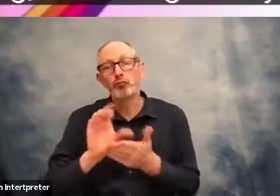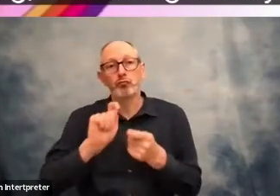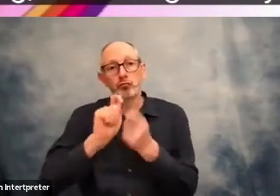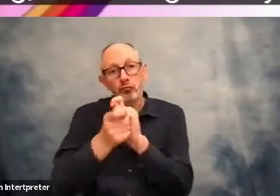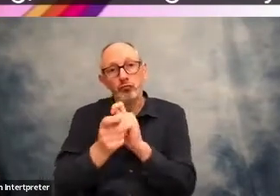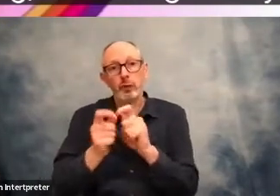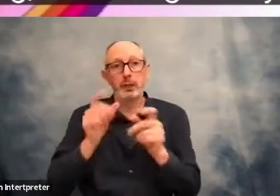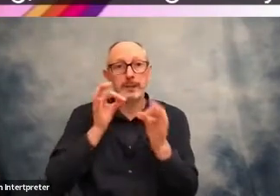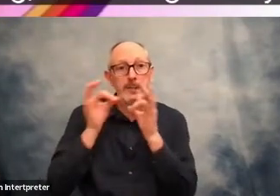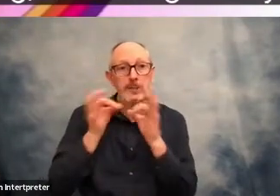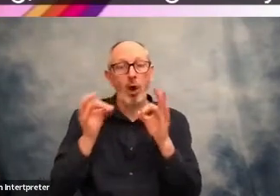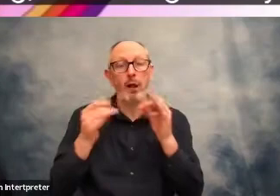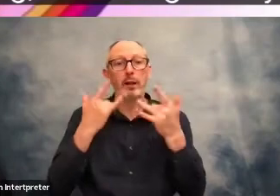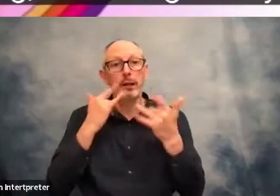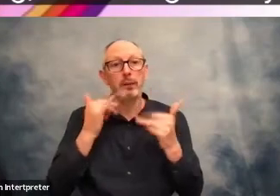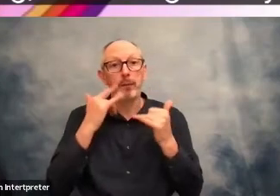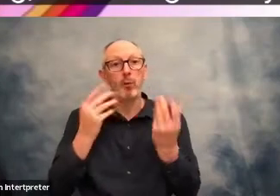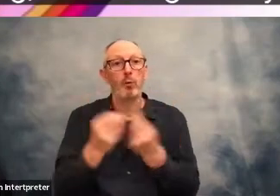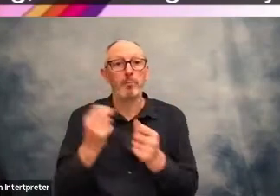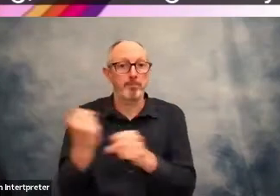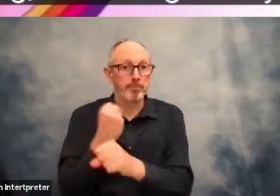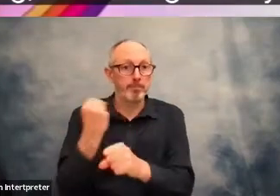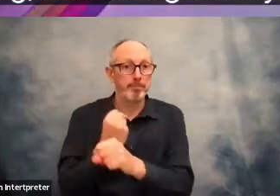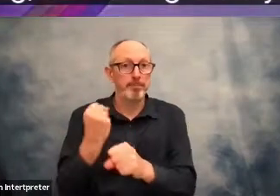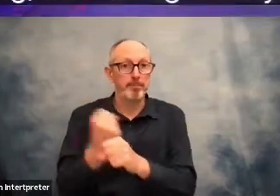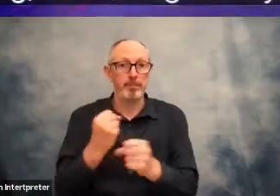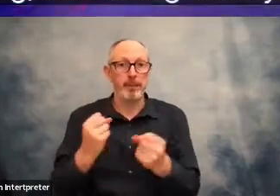with manufacturing, and bring Sticky Aid to life.